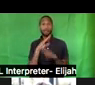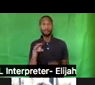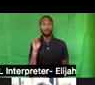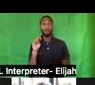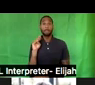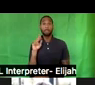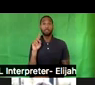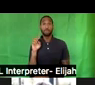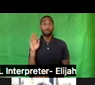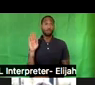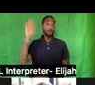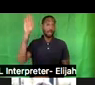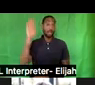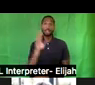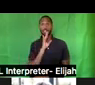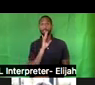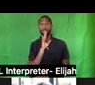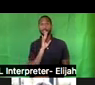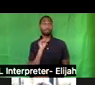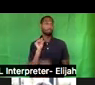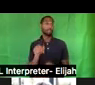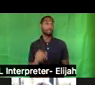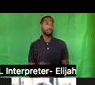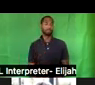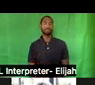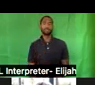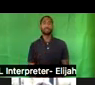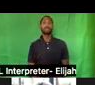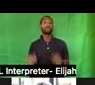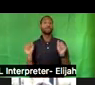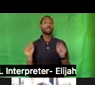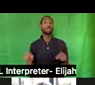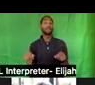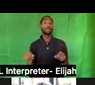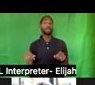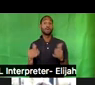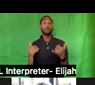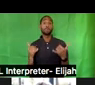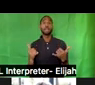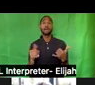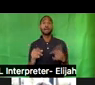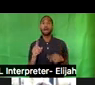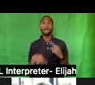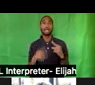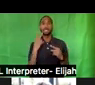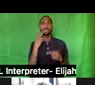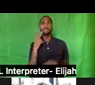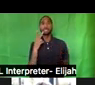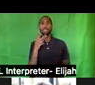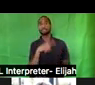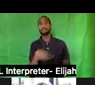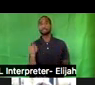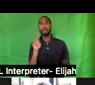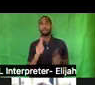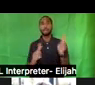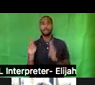hands. And we're going to be able to do that. If we, right now, I'm not able to see folks